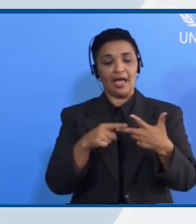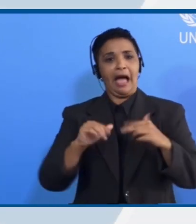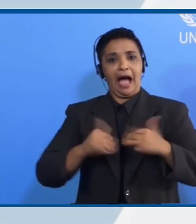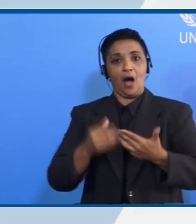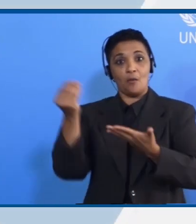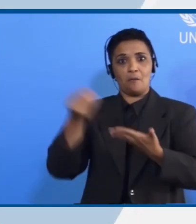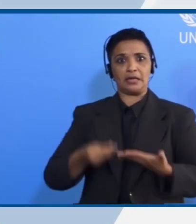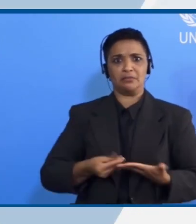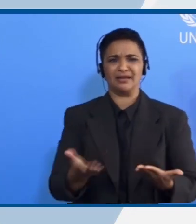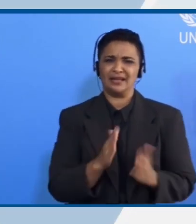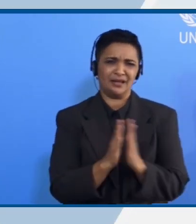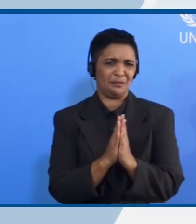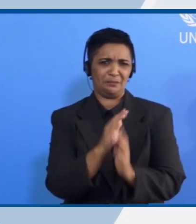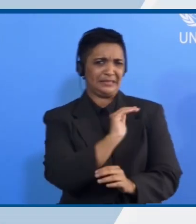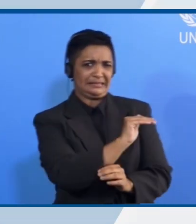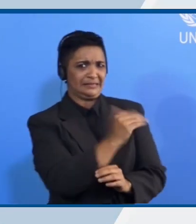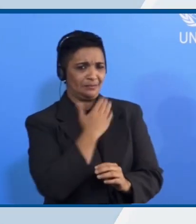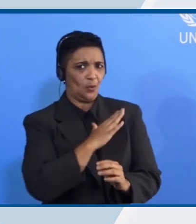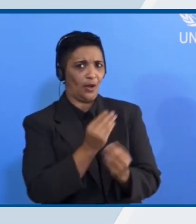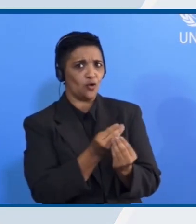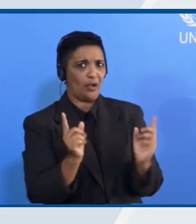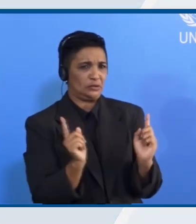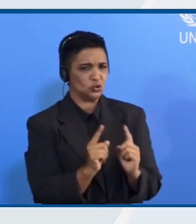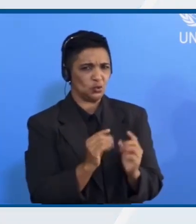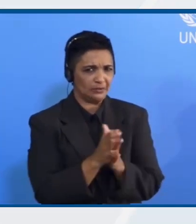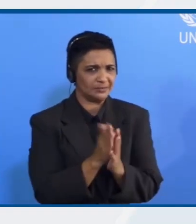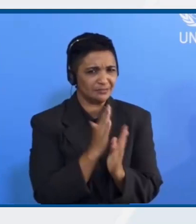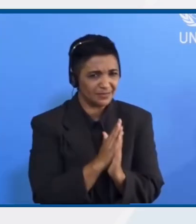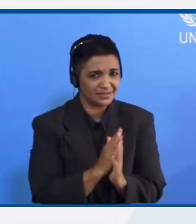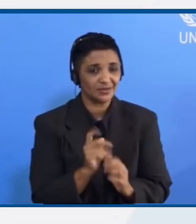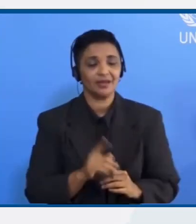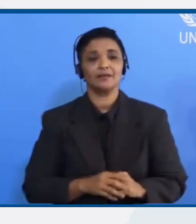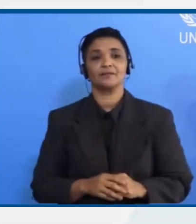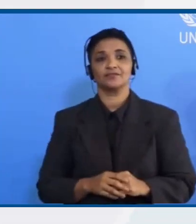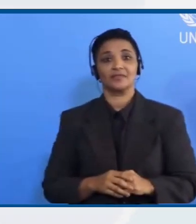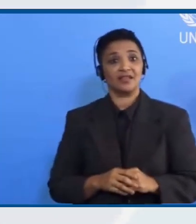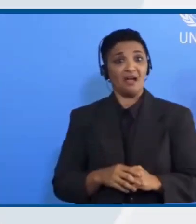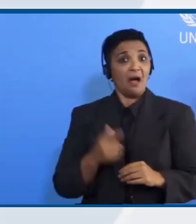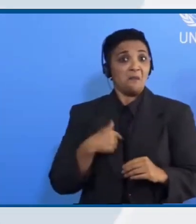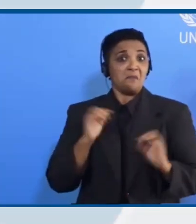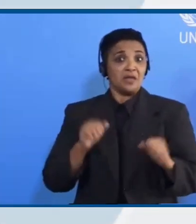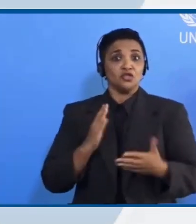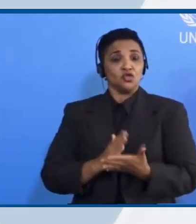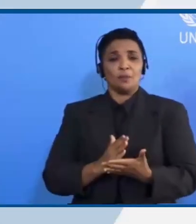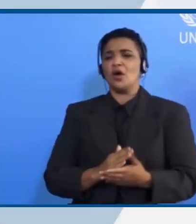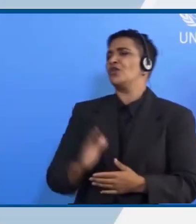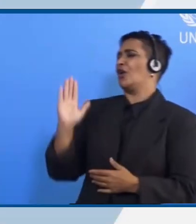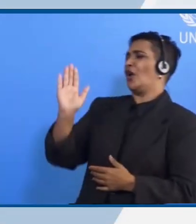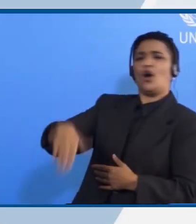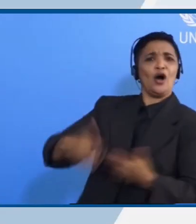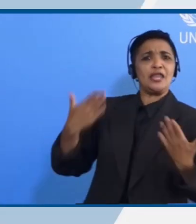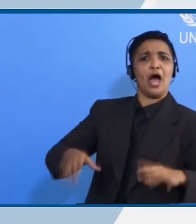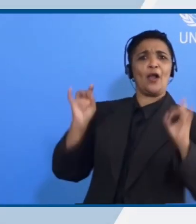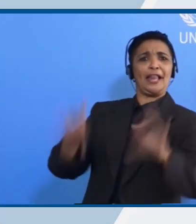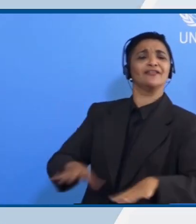If you could keep it brief, Tisa, really, so I can give perhaps others an opportunity. Sure, yeah? sure. Thanks. But I could also stop there. I mean, no, we're not going to leave you now.